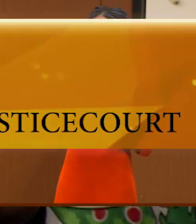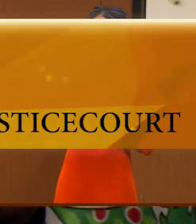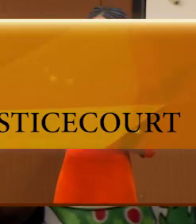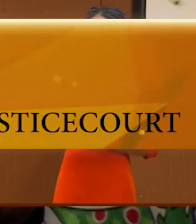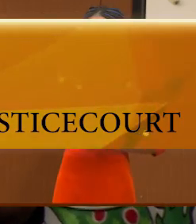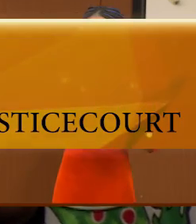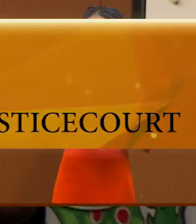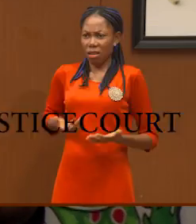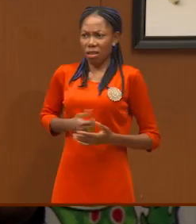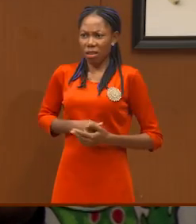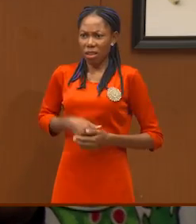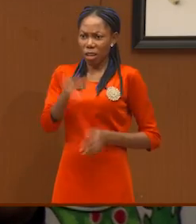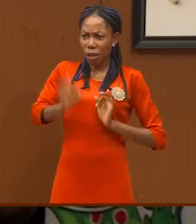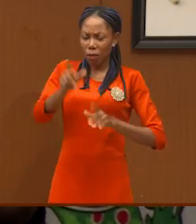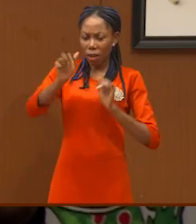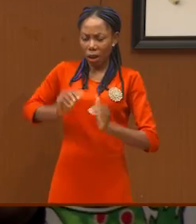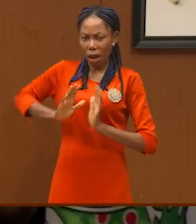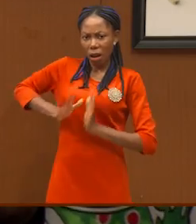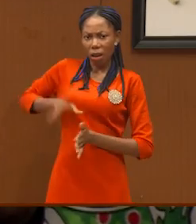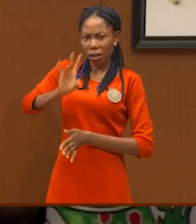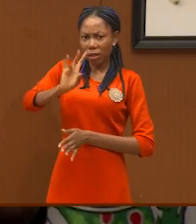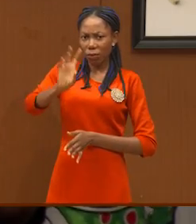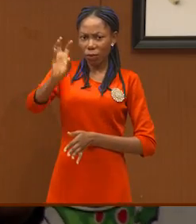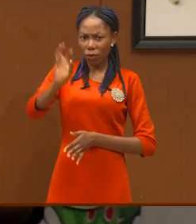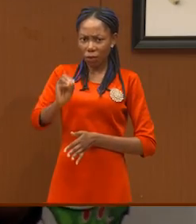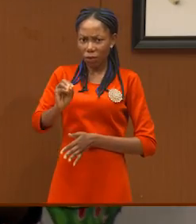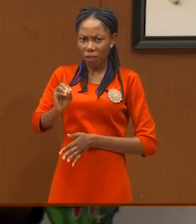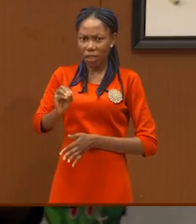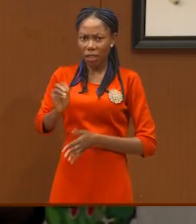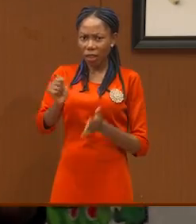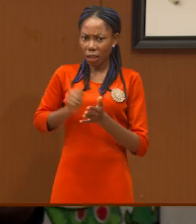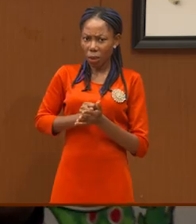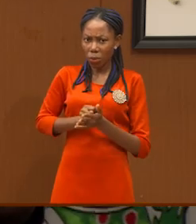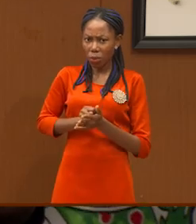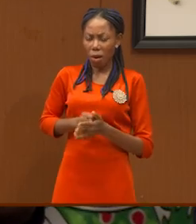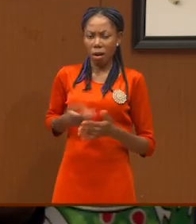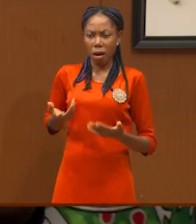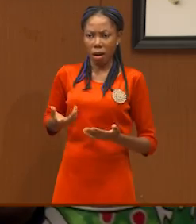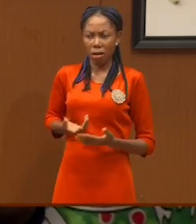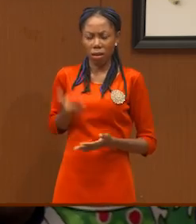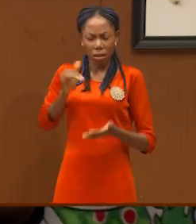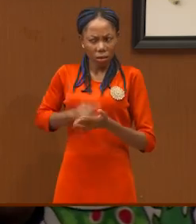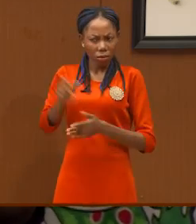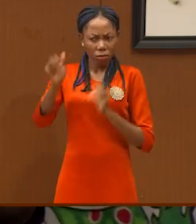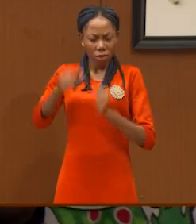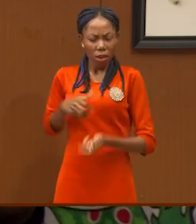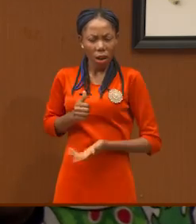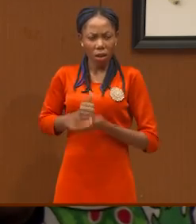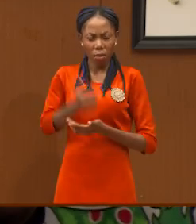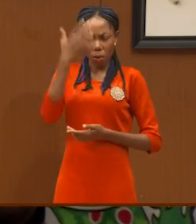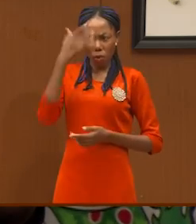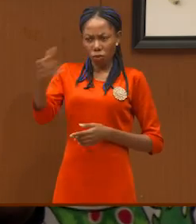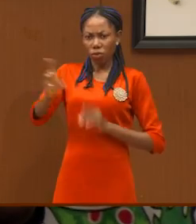have written up the 132,000. Probably for the past 4 months when you left that place, you did not make any